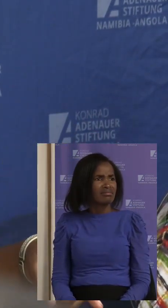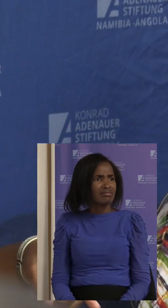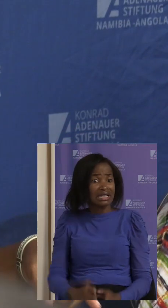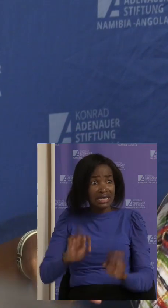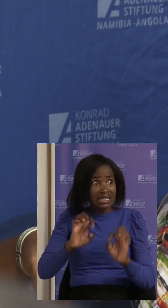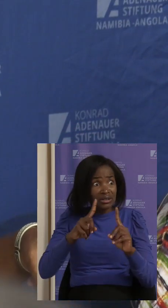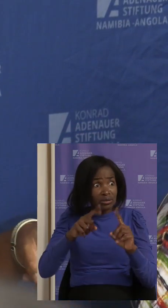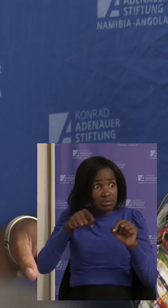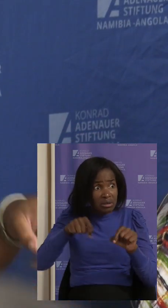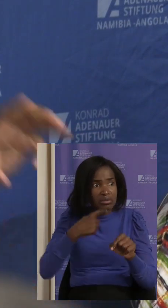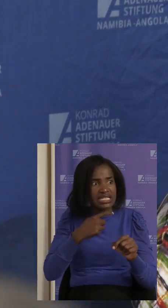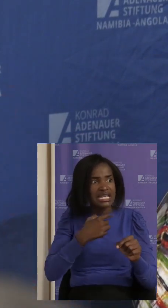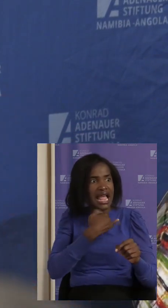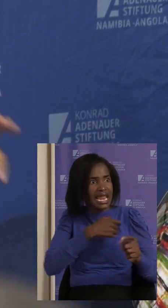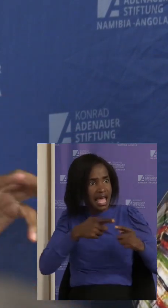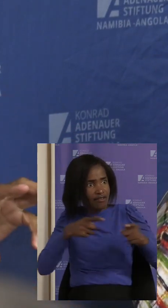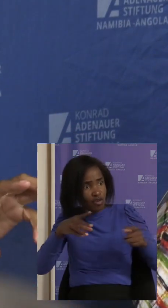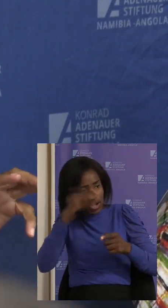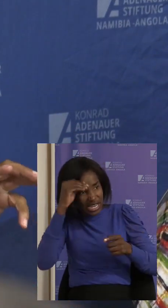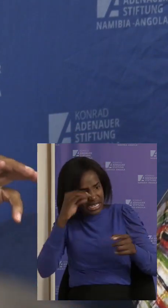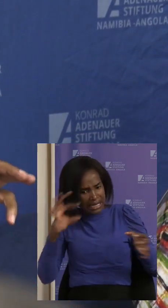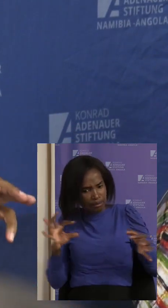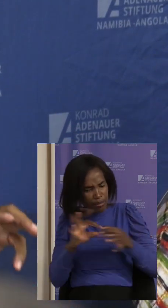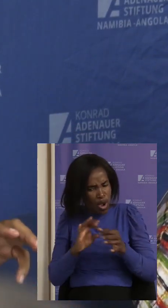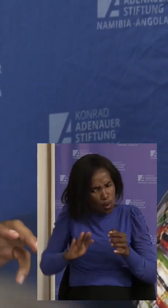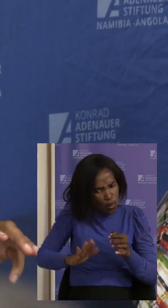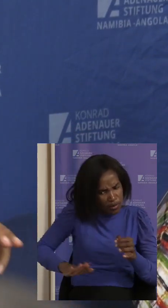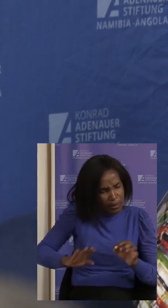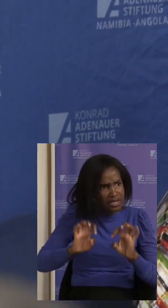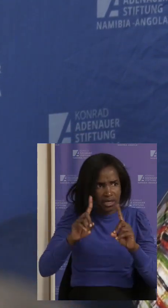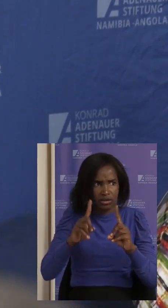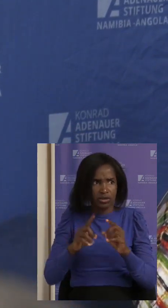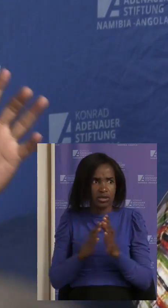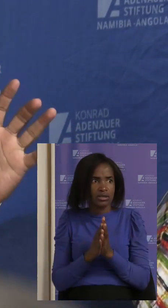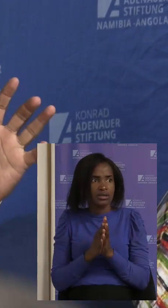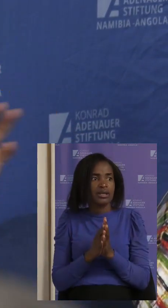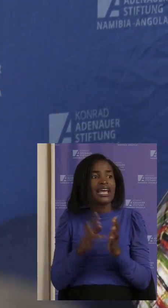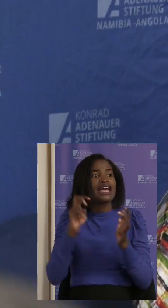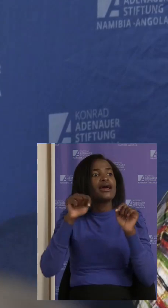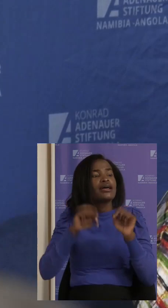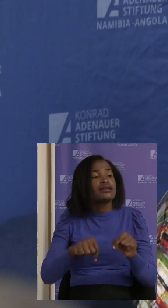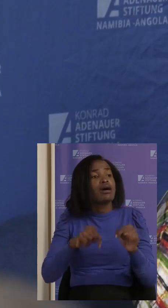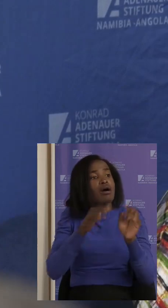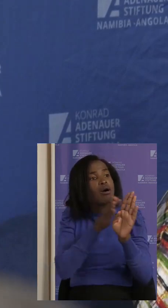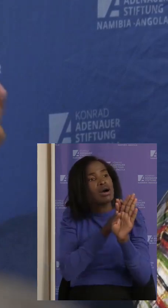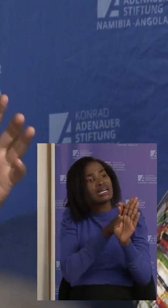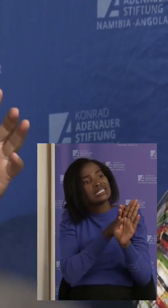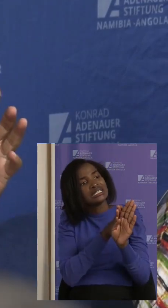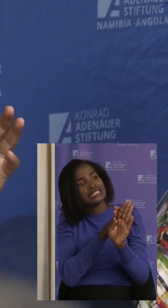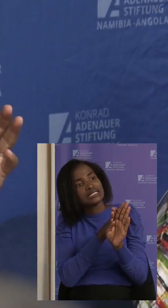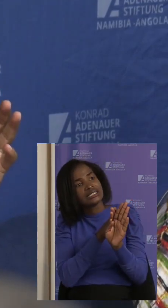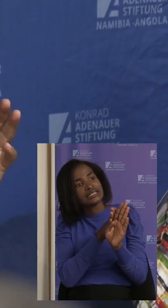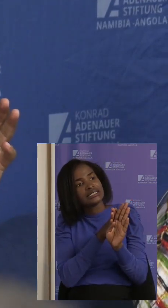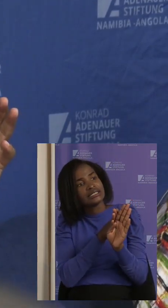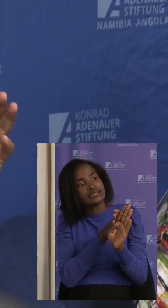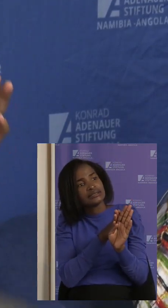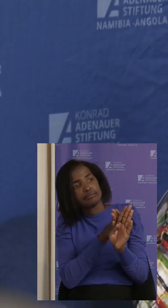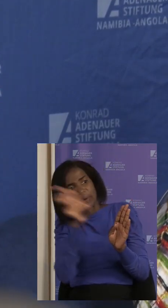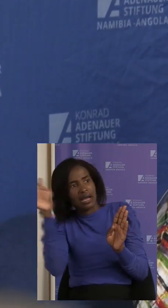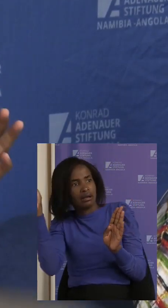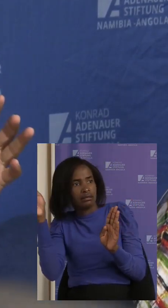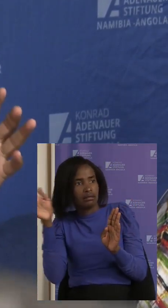coming. So what are we busy with? We are busy with distorting, we are busy with creating